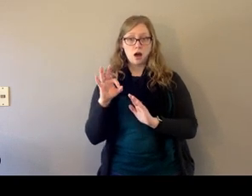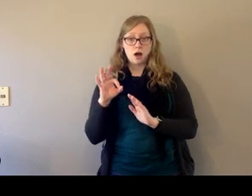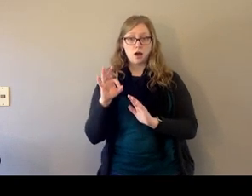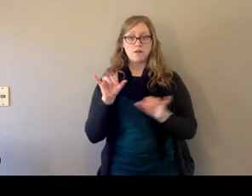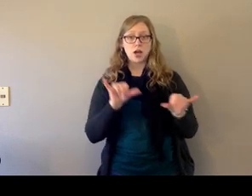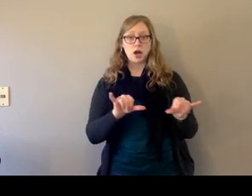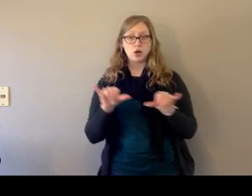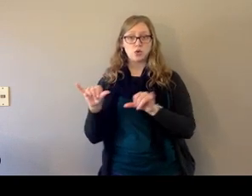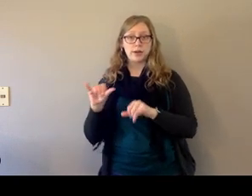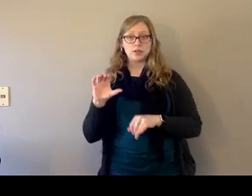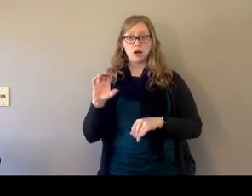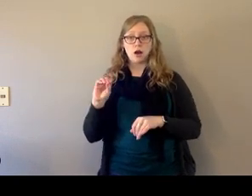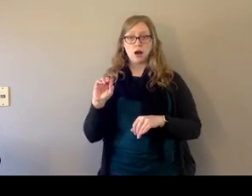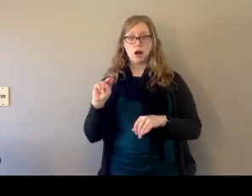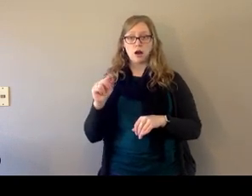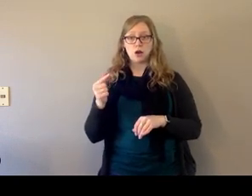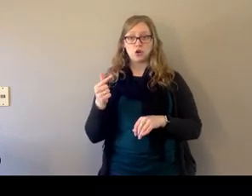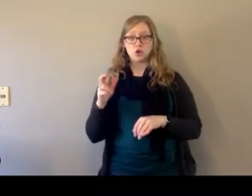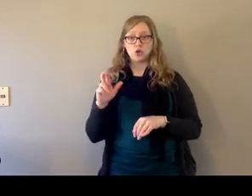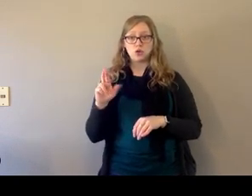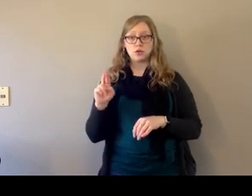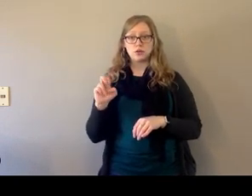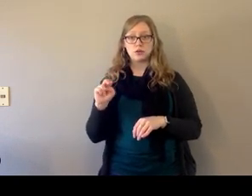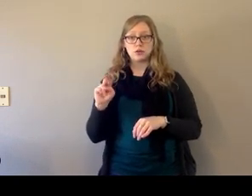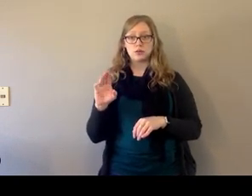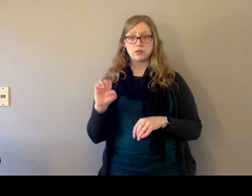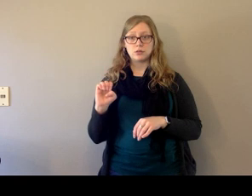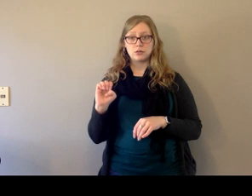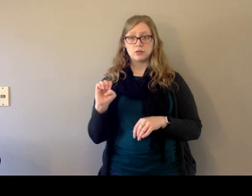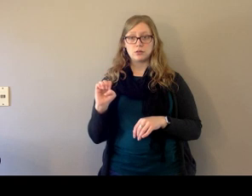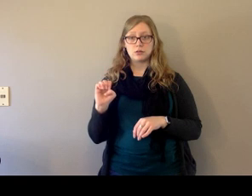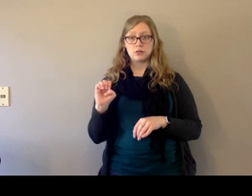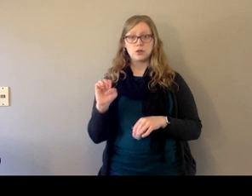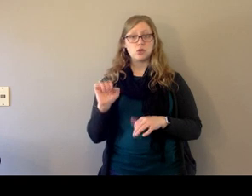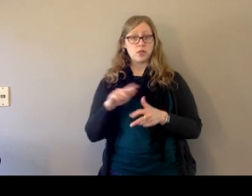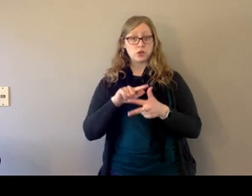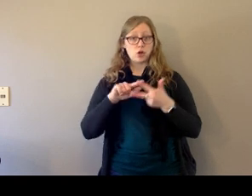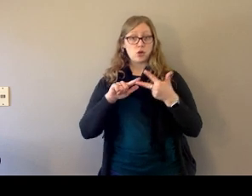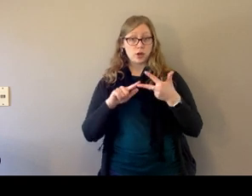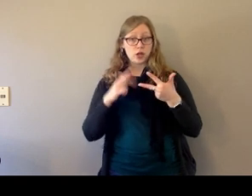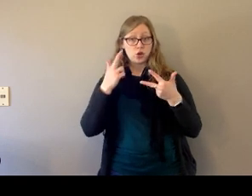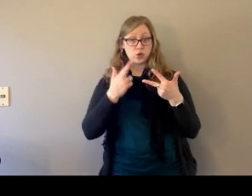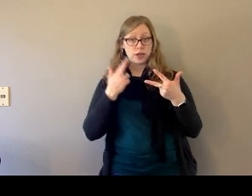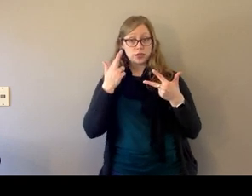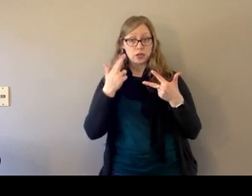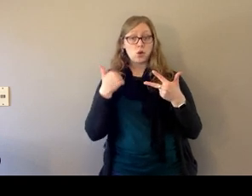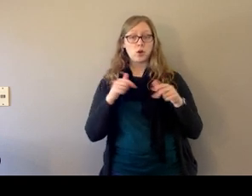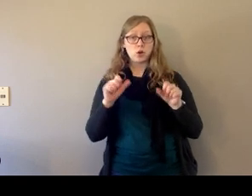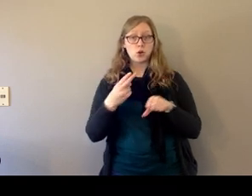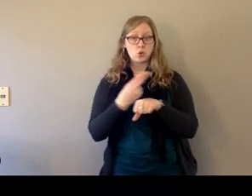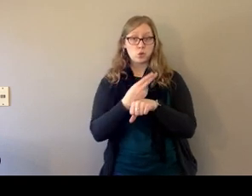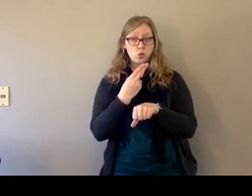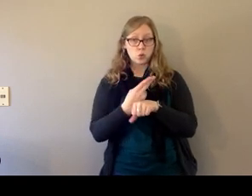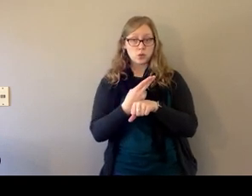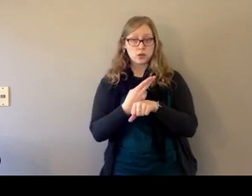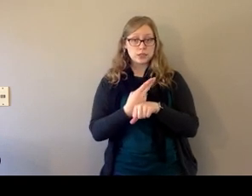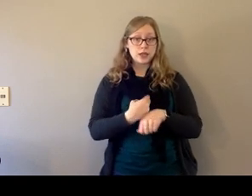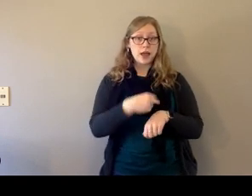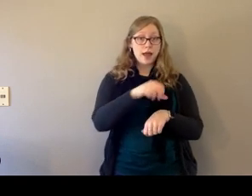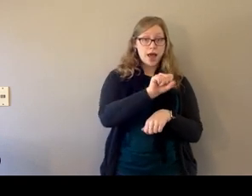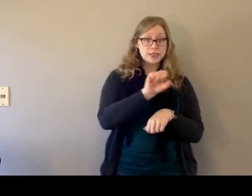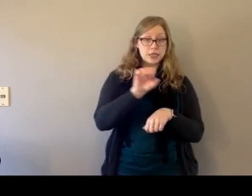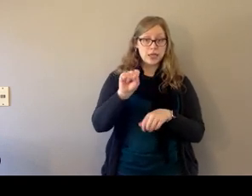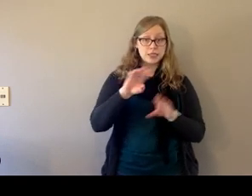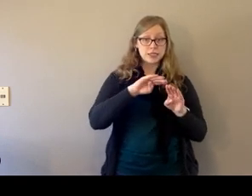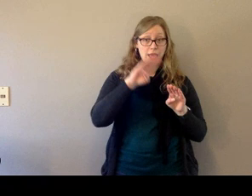of congruence. And so those are the three reasons that we were able to use side, side, side. We